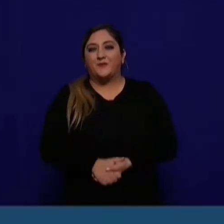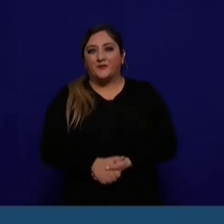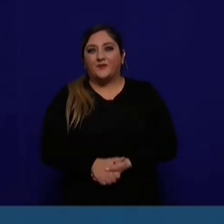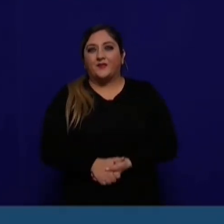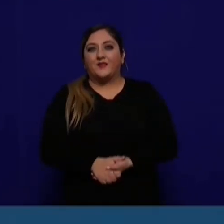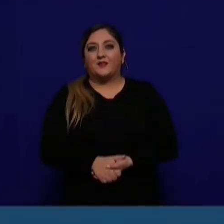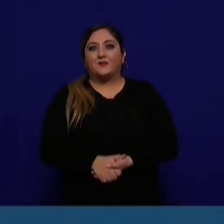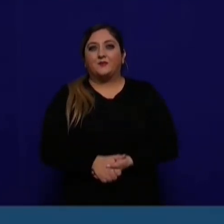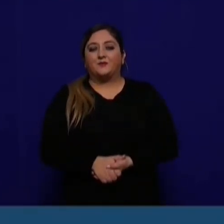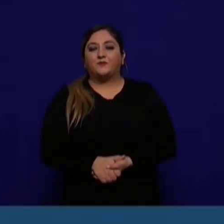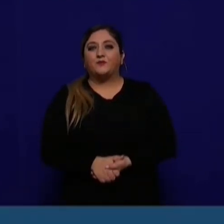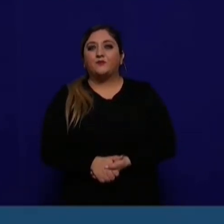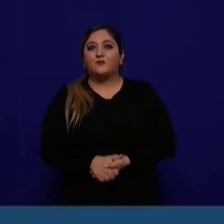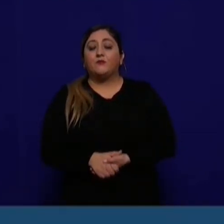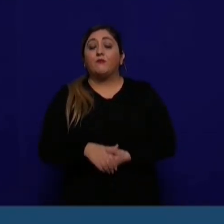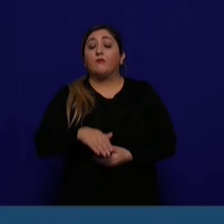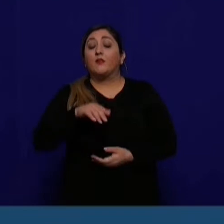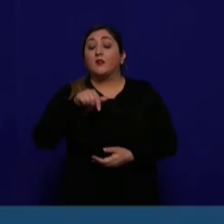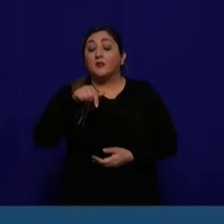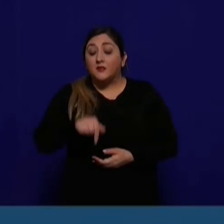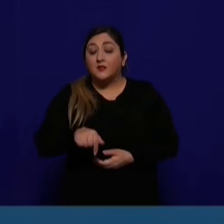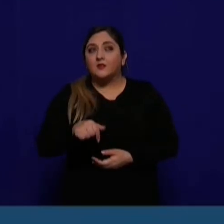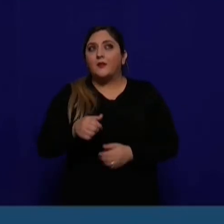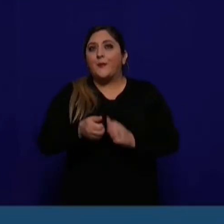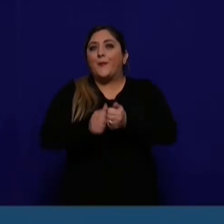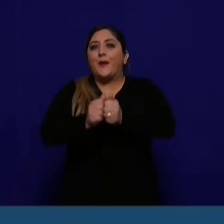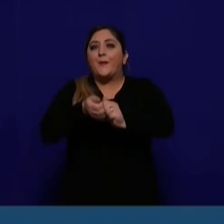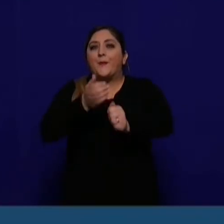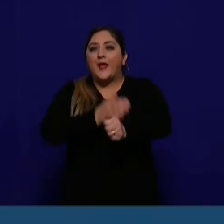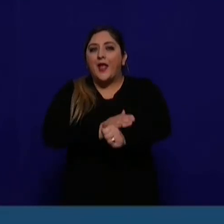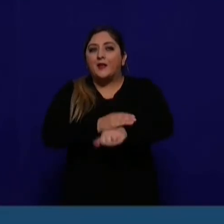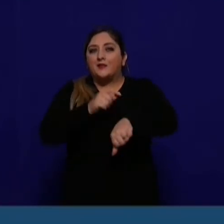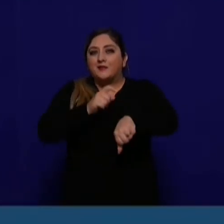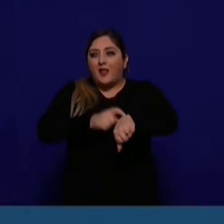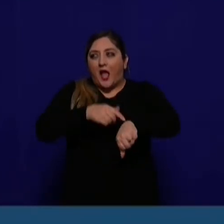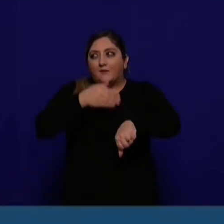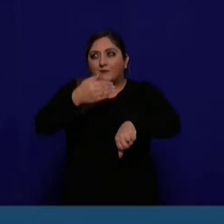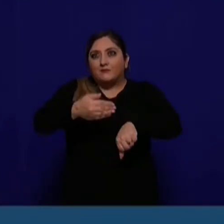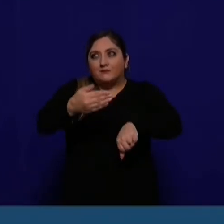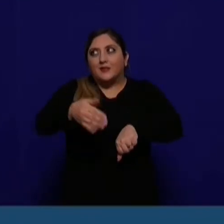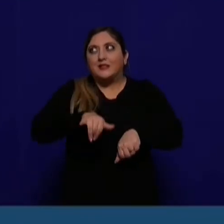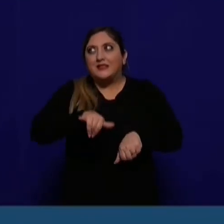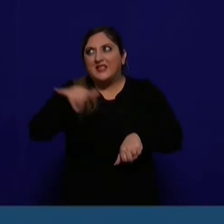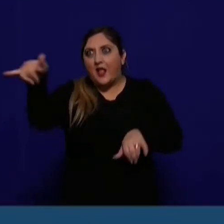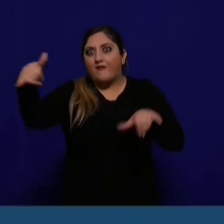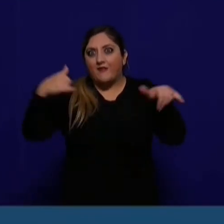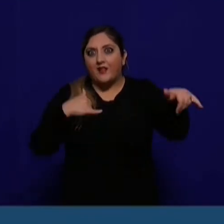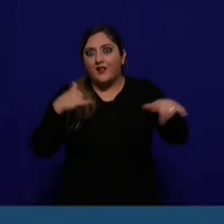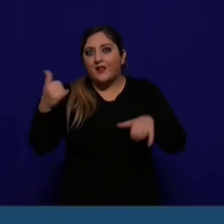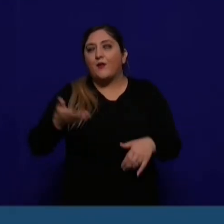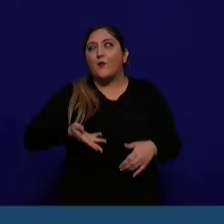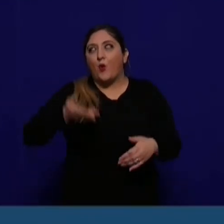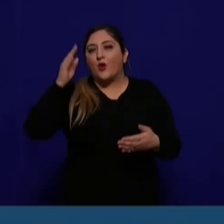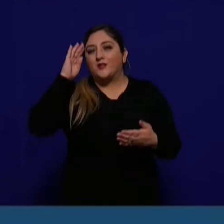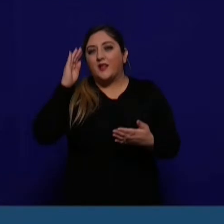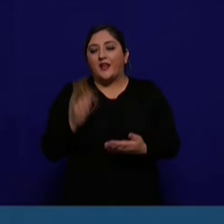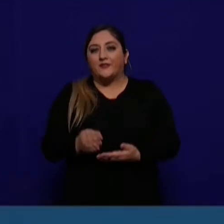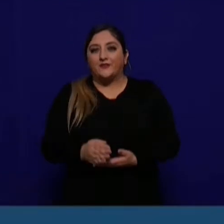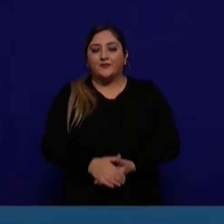more people who will be traveling. And also we are trying to make travel as safe as much as we can.